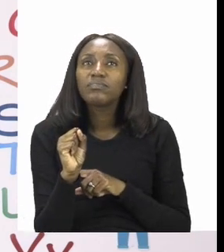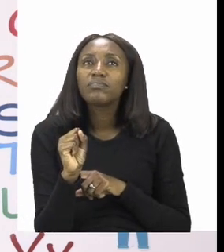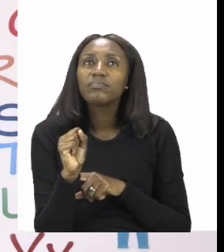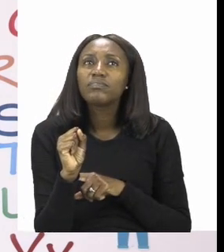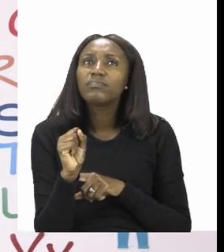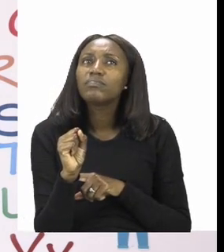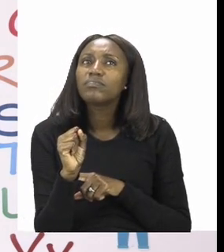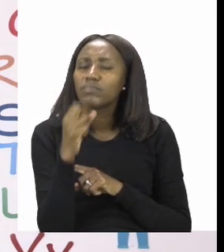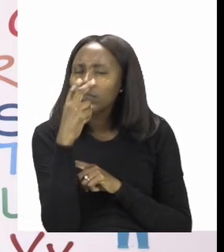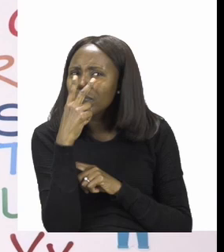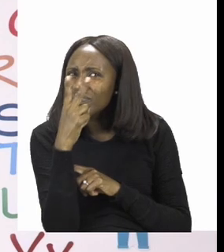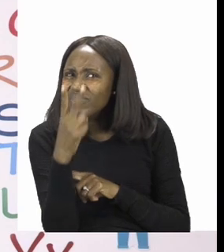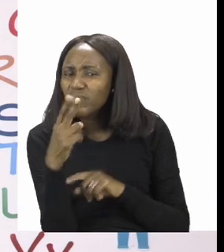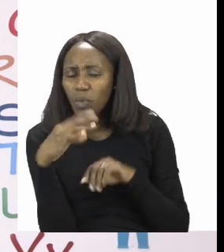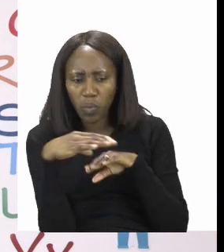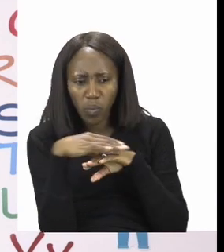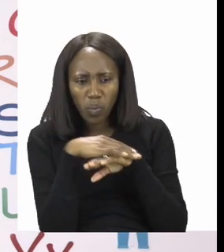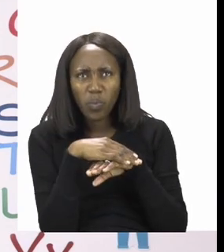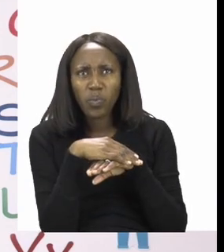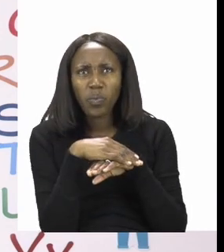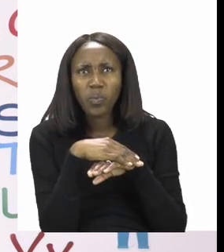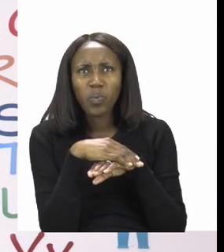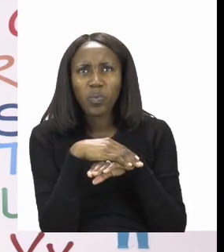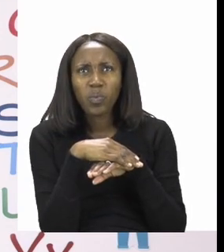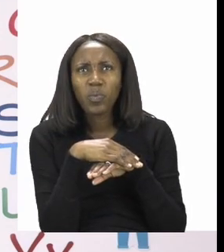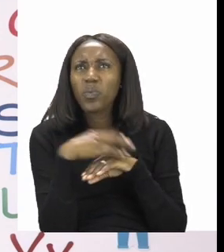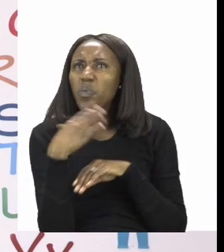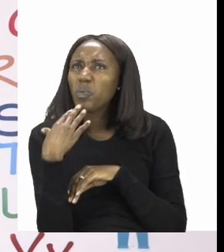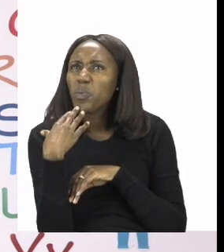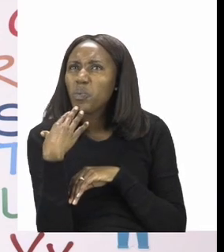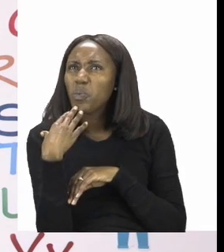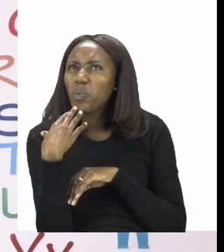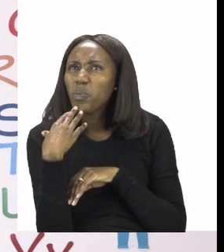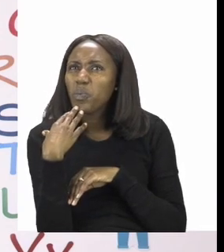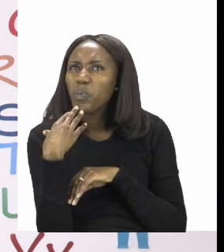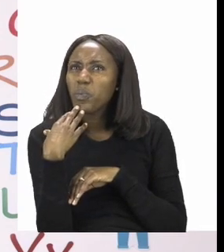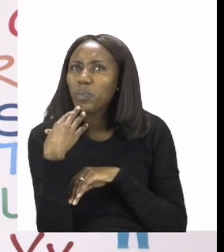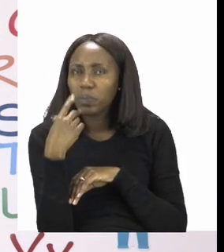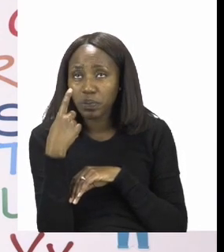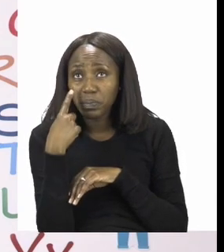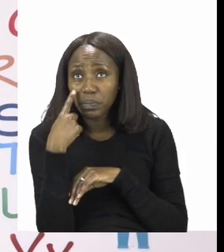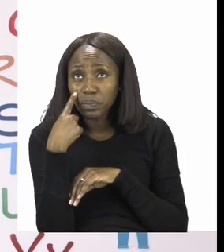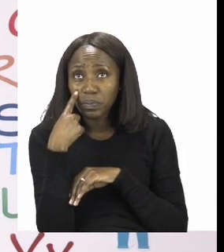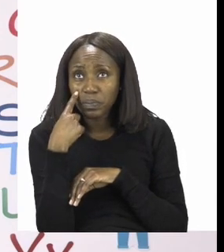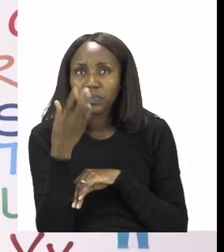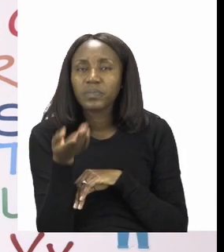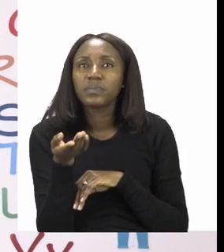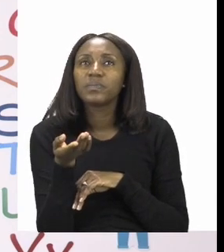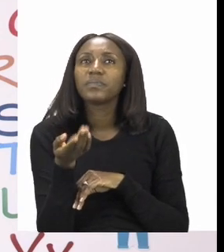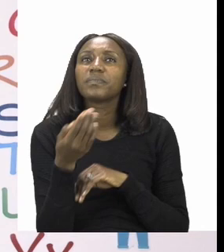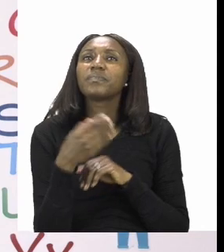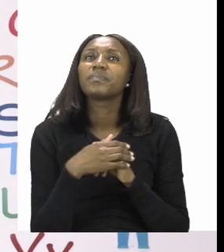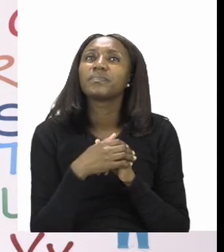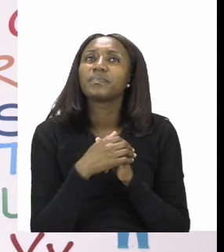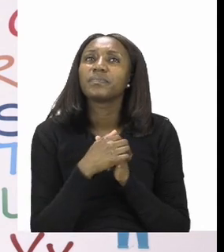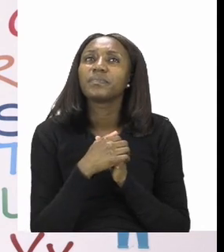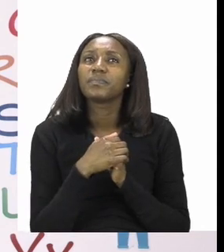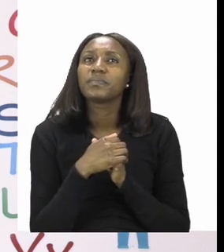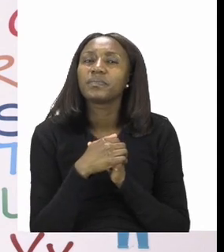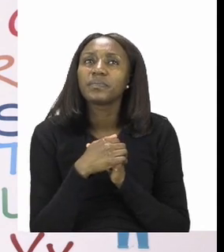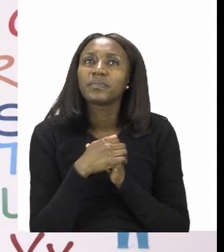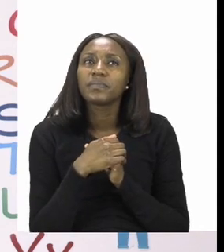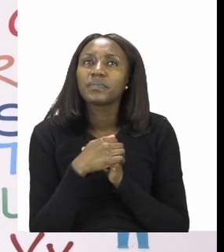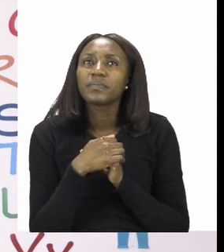need to take a look at the owner at the top of the page. Let's go to the top of the page